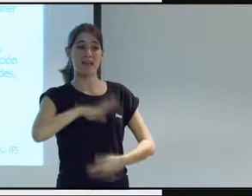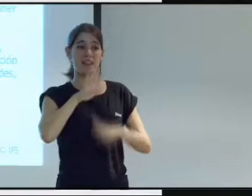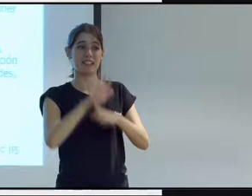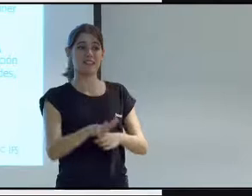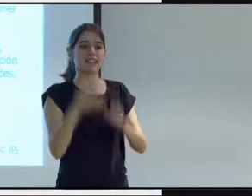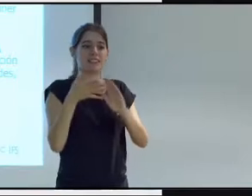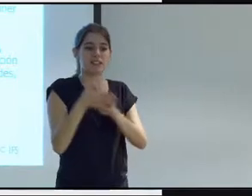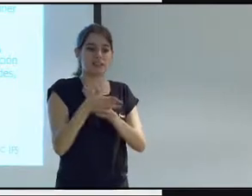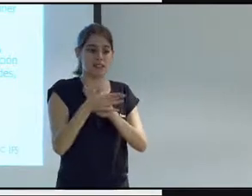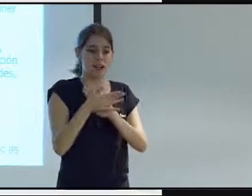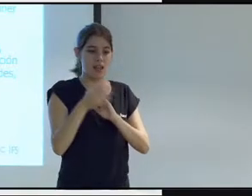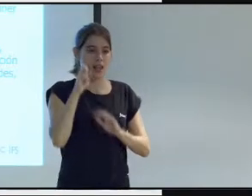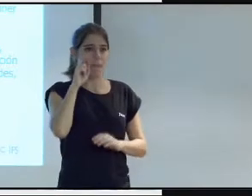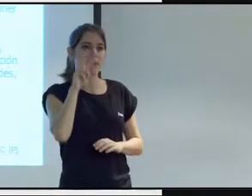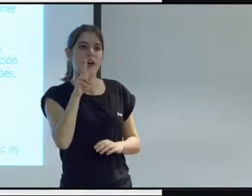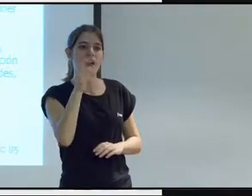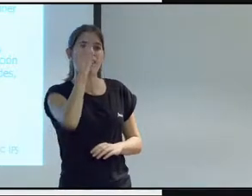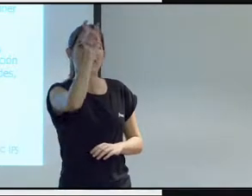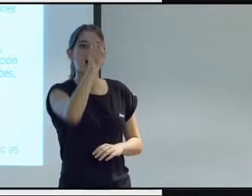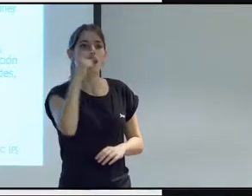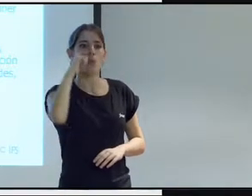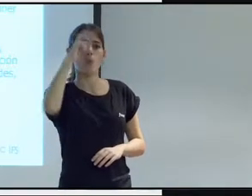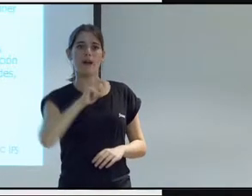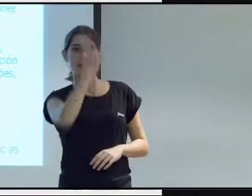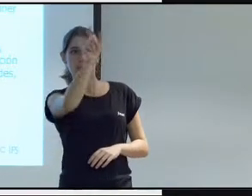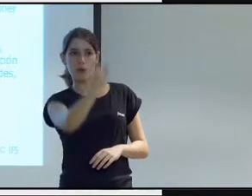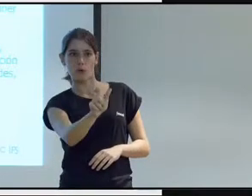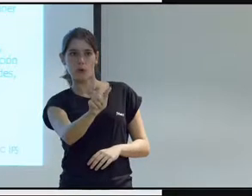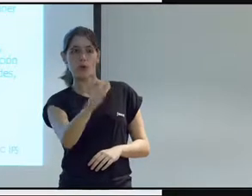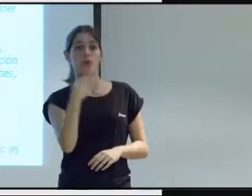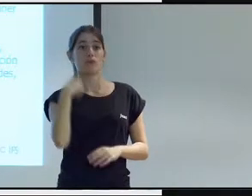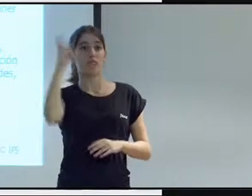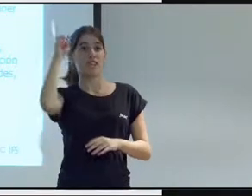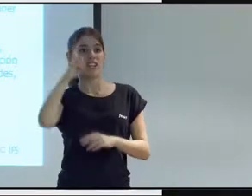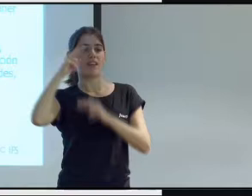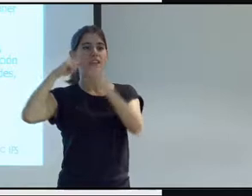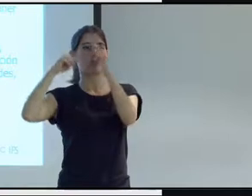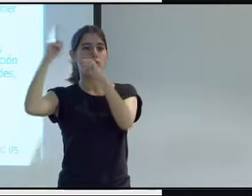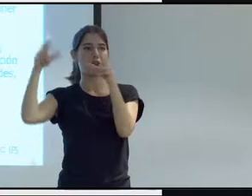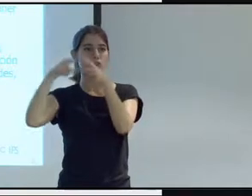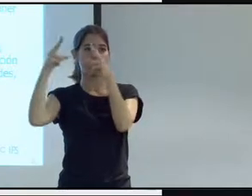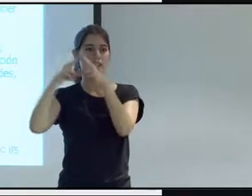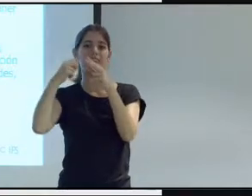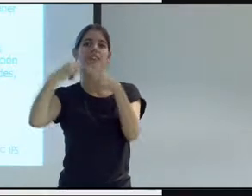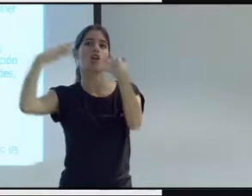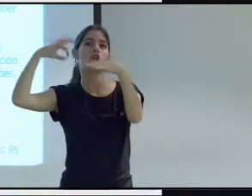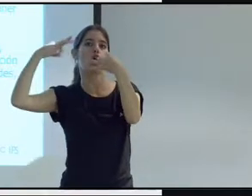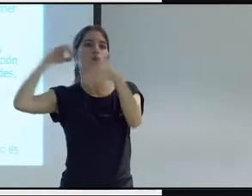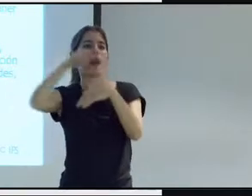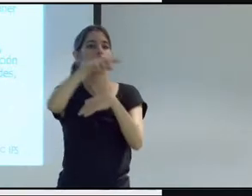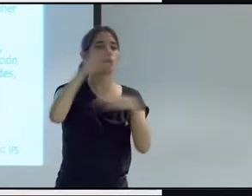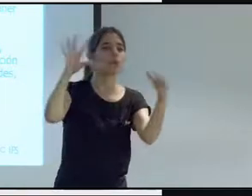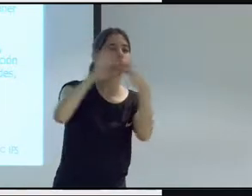refer to this as we look at the body through this social construction of a group of capacities or